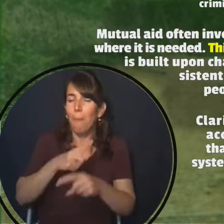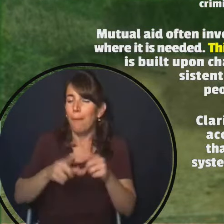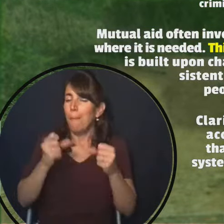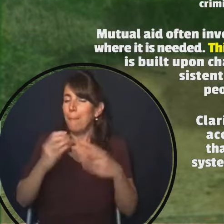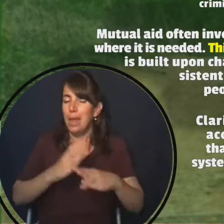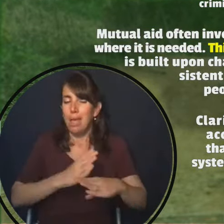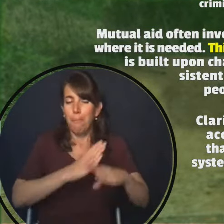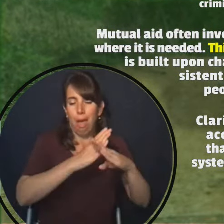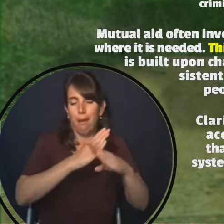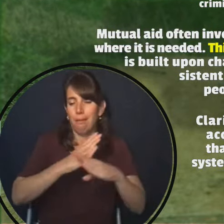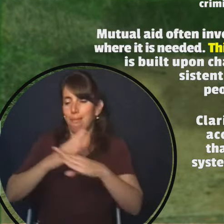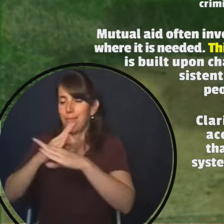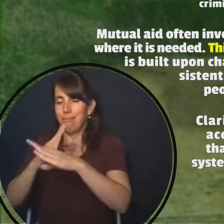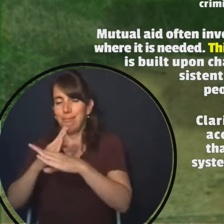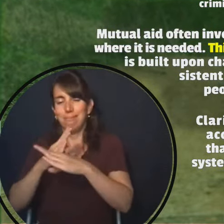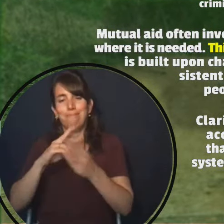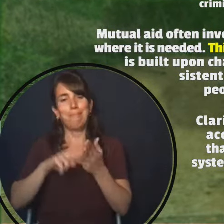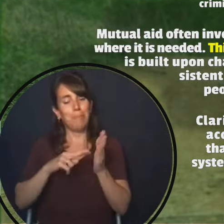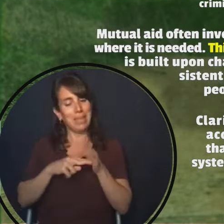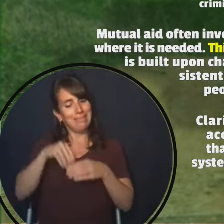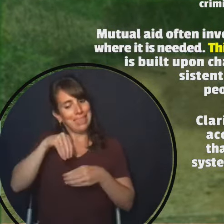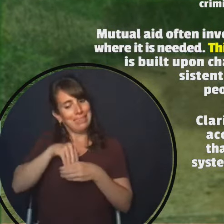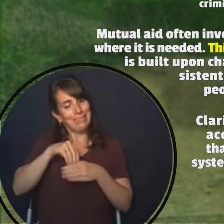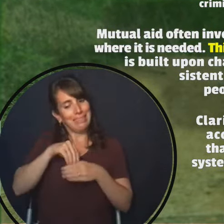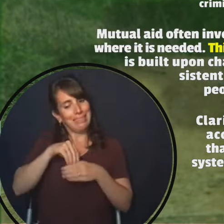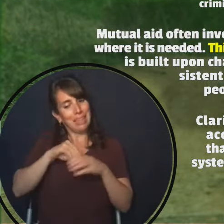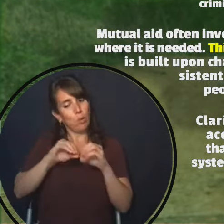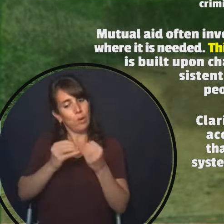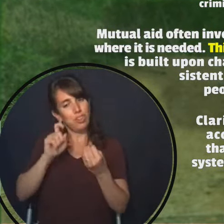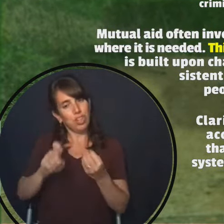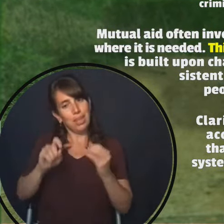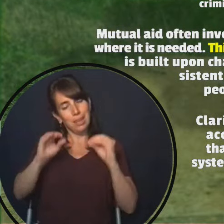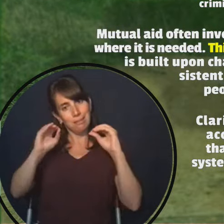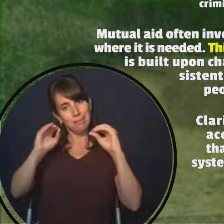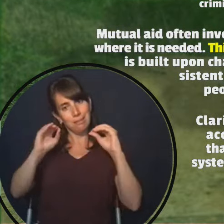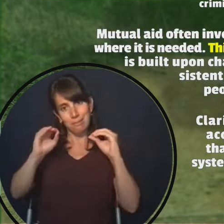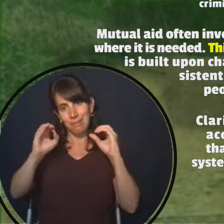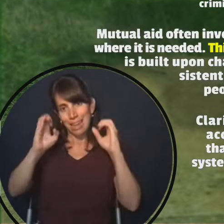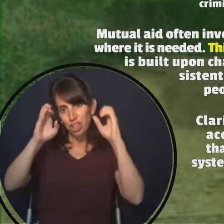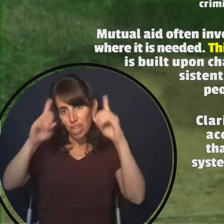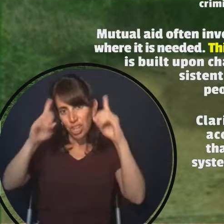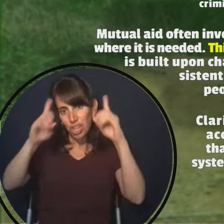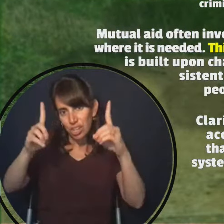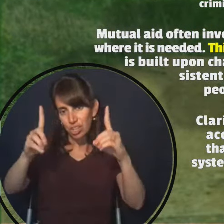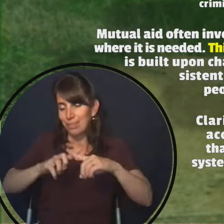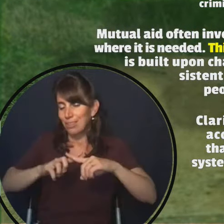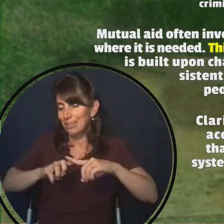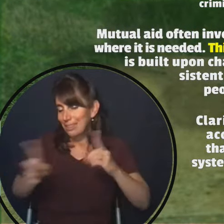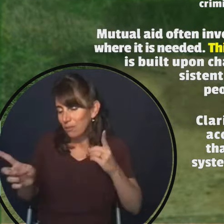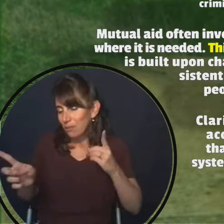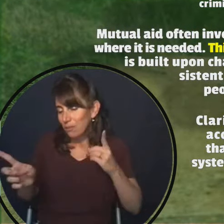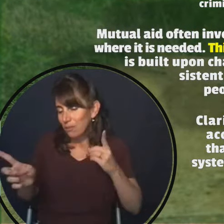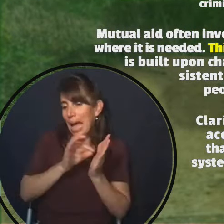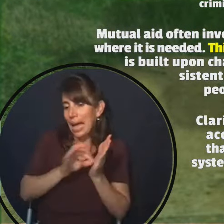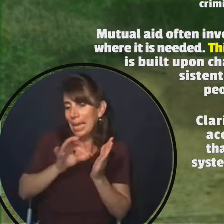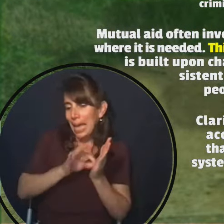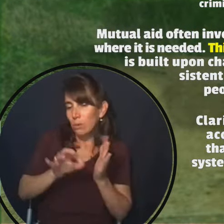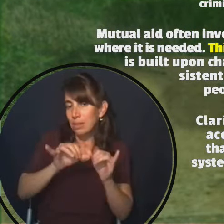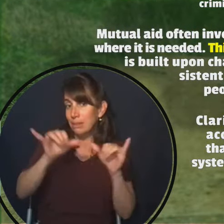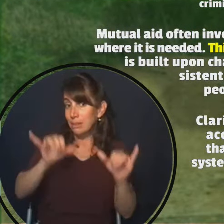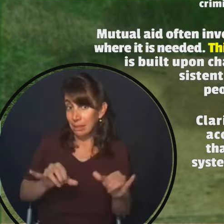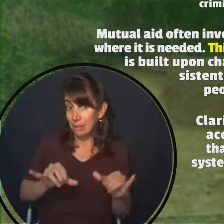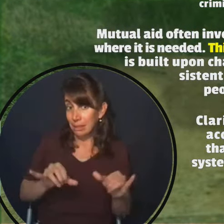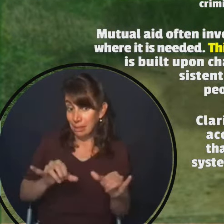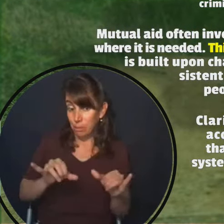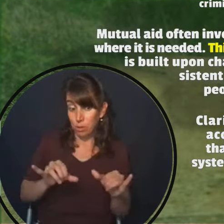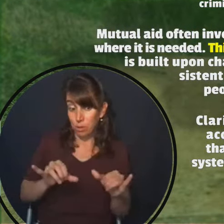do that internal education that there are slightly different accounting systems that are totally legal, but need to be taken account